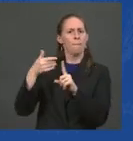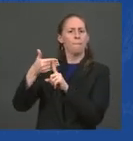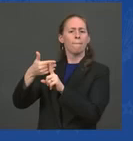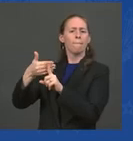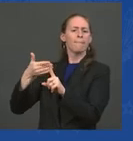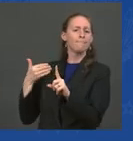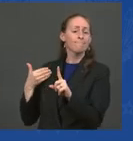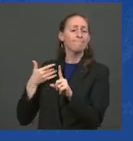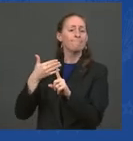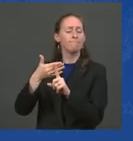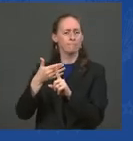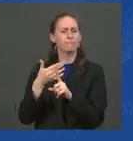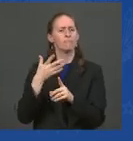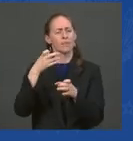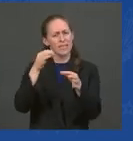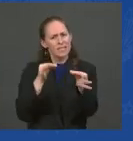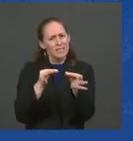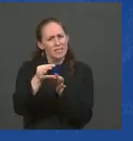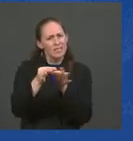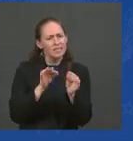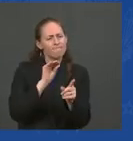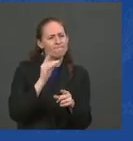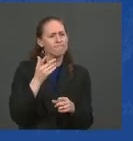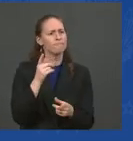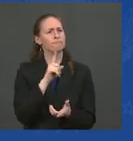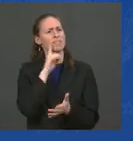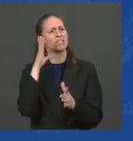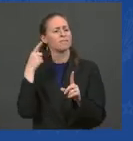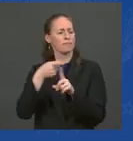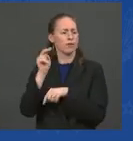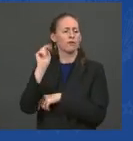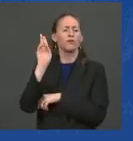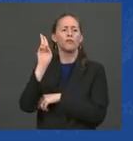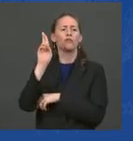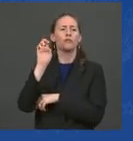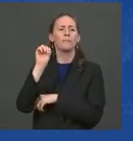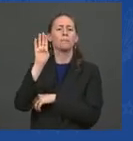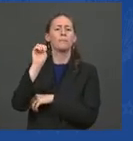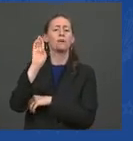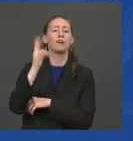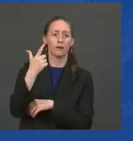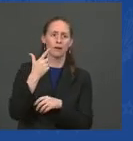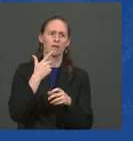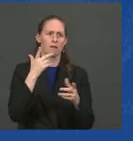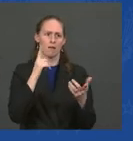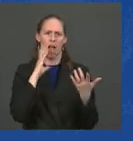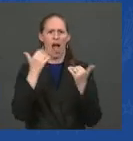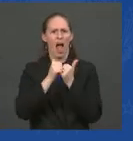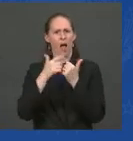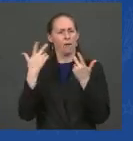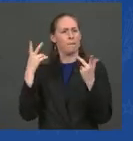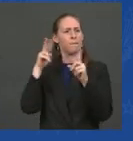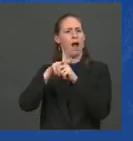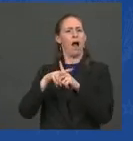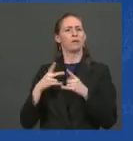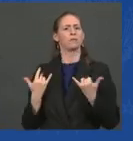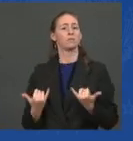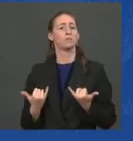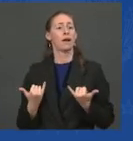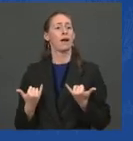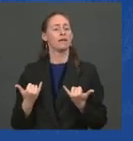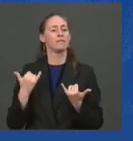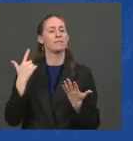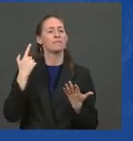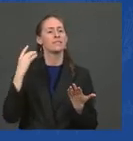relevancy of Nuremberg in our 21st century world. My father revered Justice Jackson,